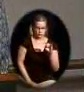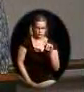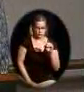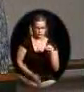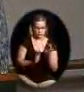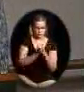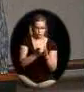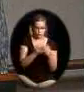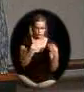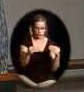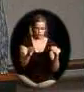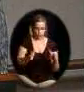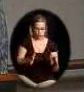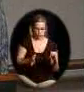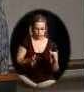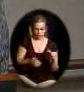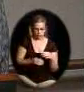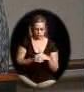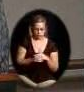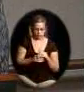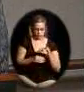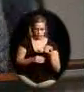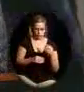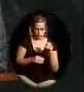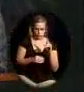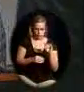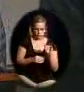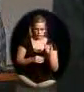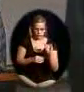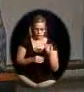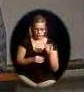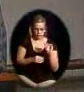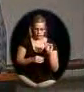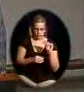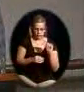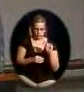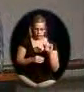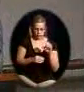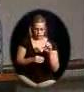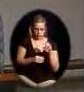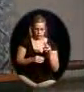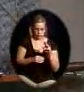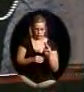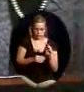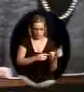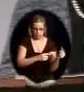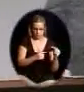Jody Gidcombe is the Community Relations Manager representing them tonight.